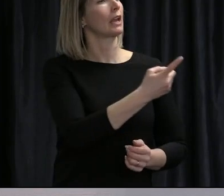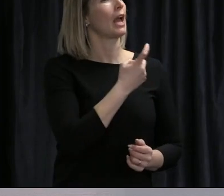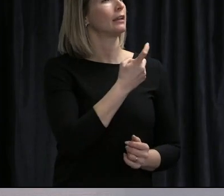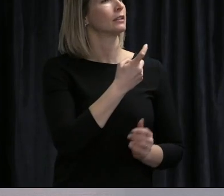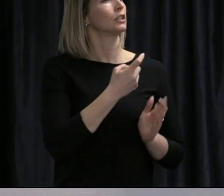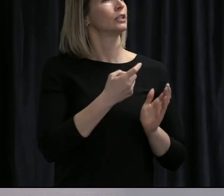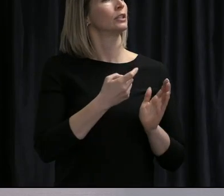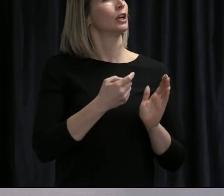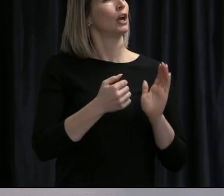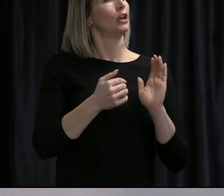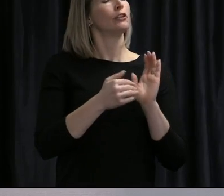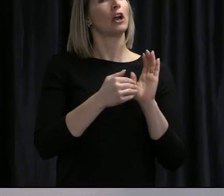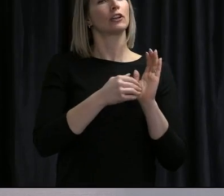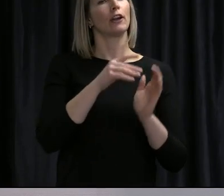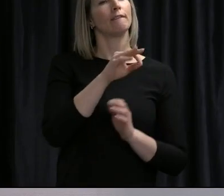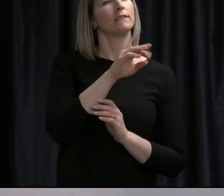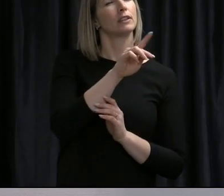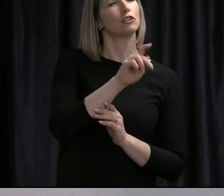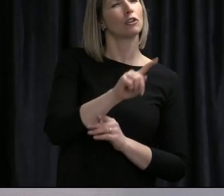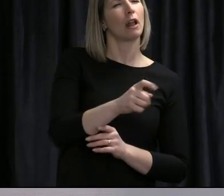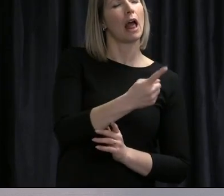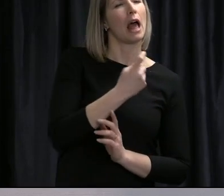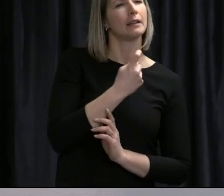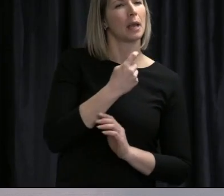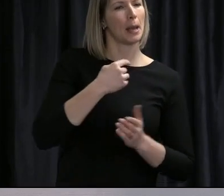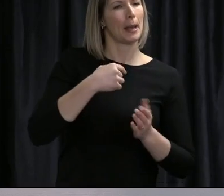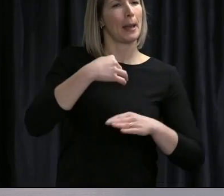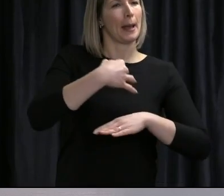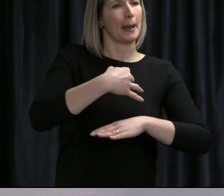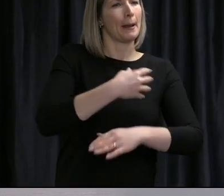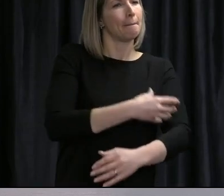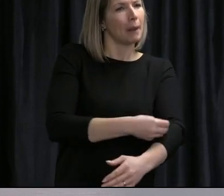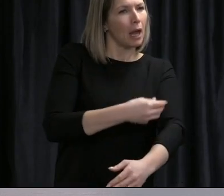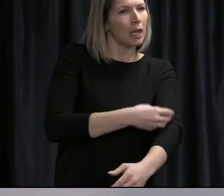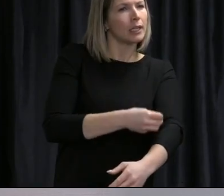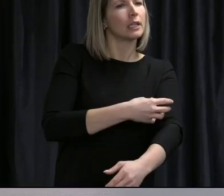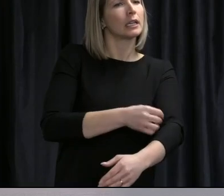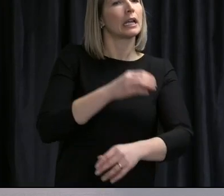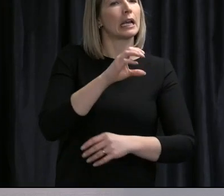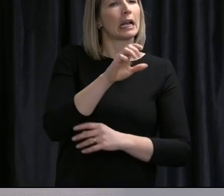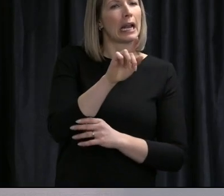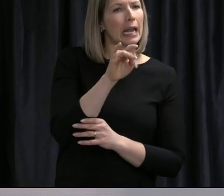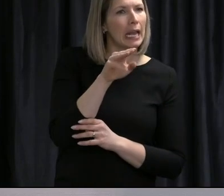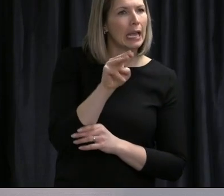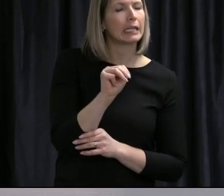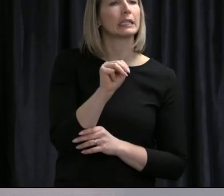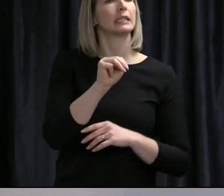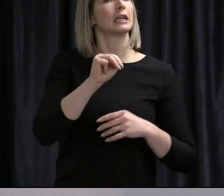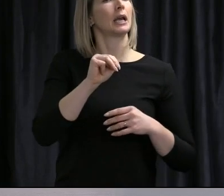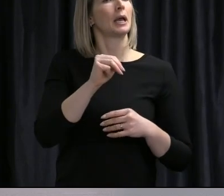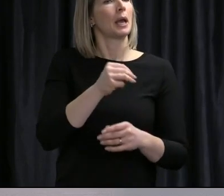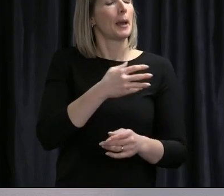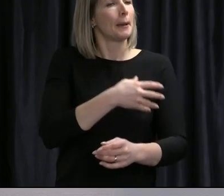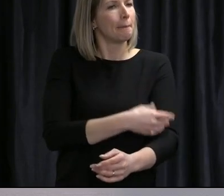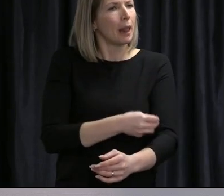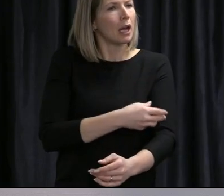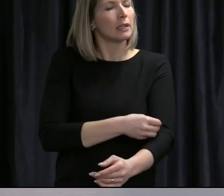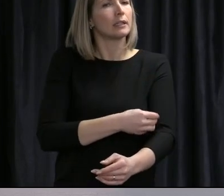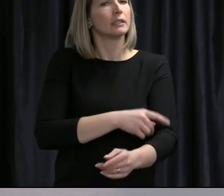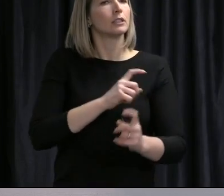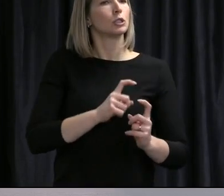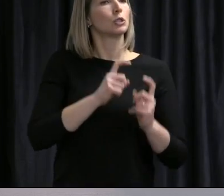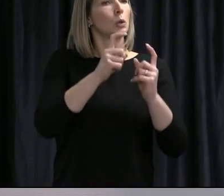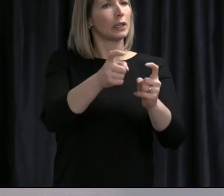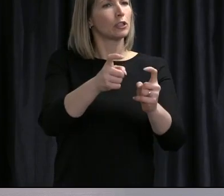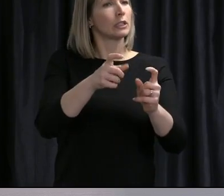blood clinics, we're still going to be needing blood donations. There's still cancer patients within the province needing platelets. Should people still be going there? Is it safe to